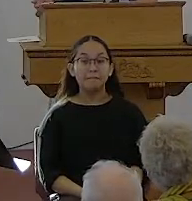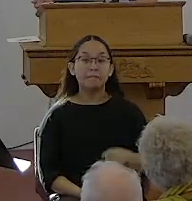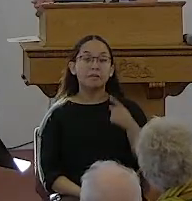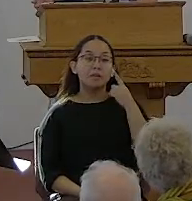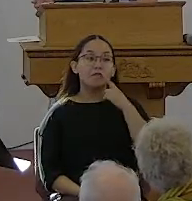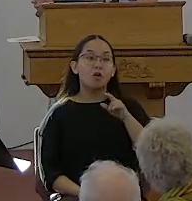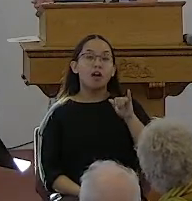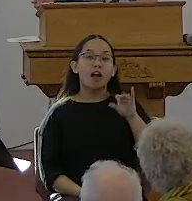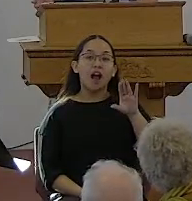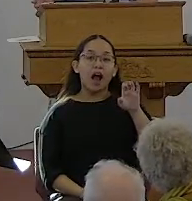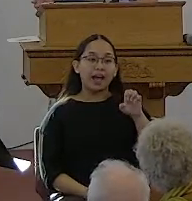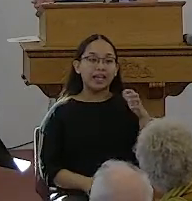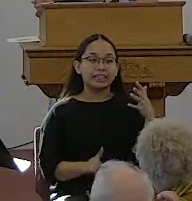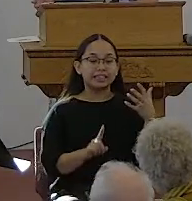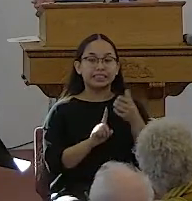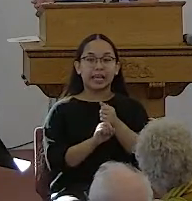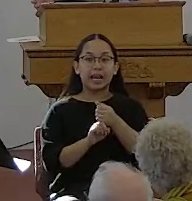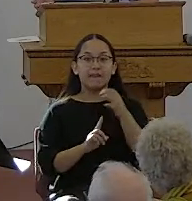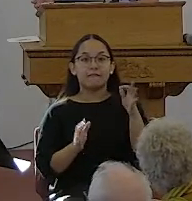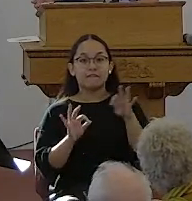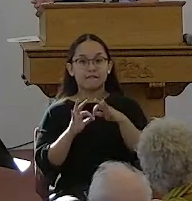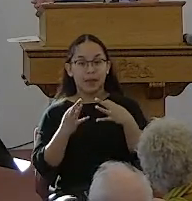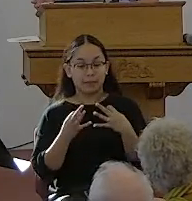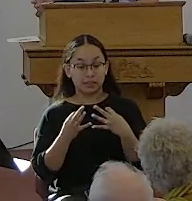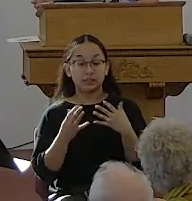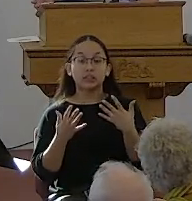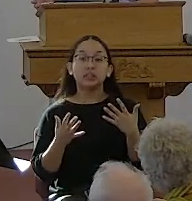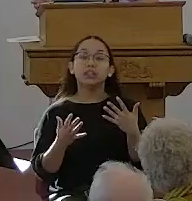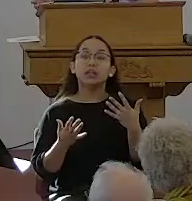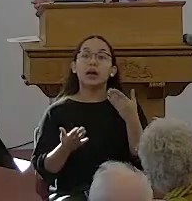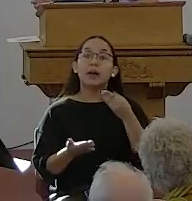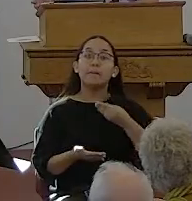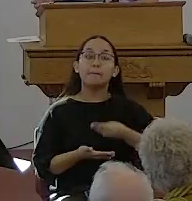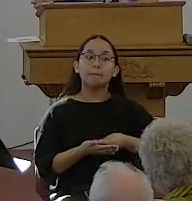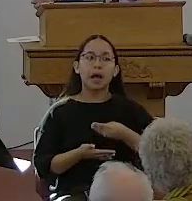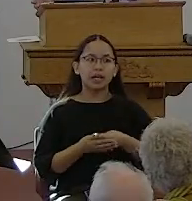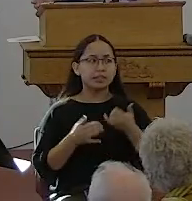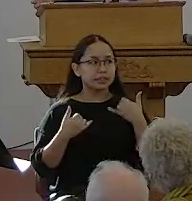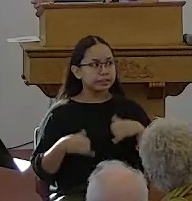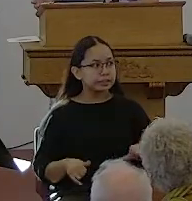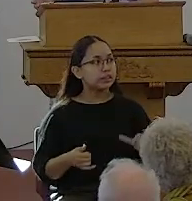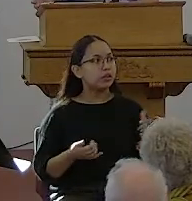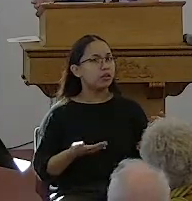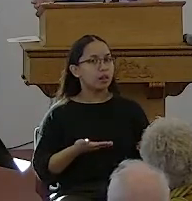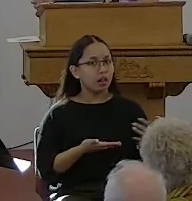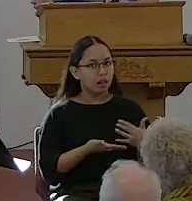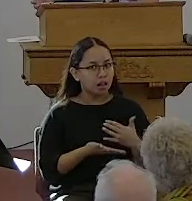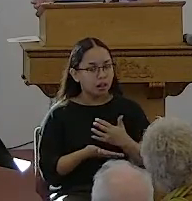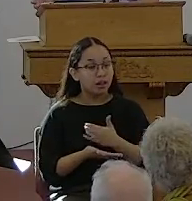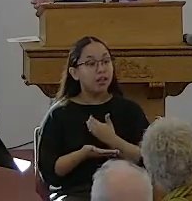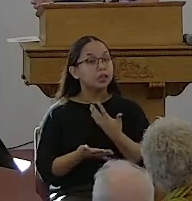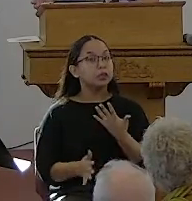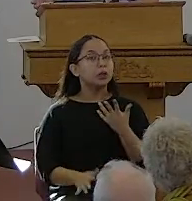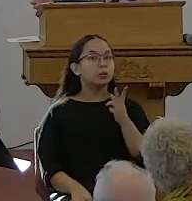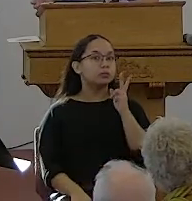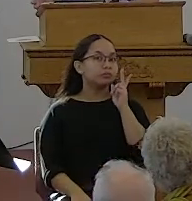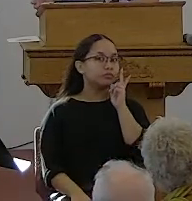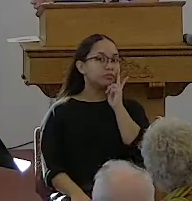ICE detainee families. Money is still coming in, so stay tuned